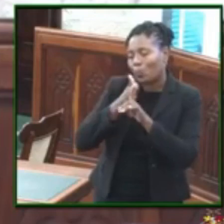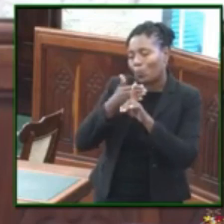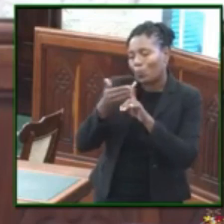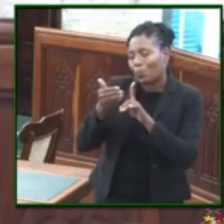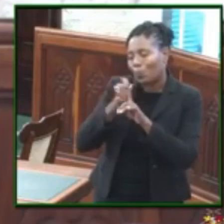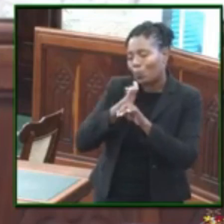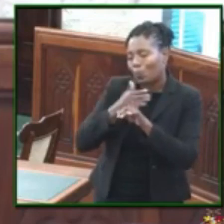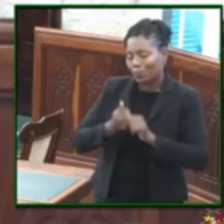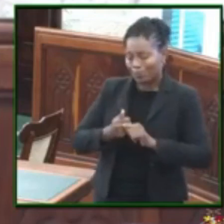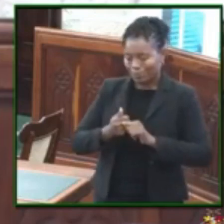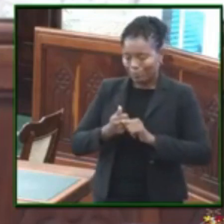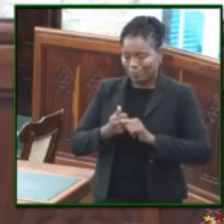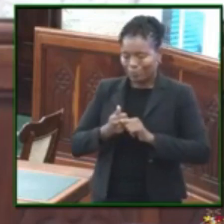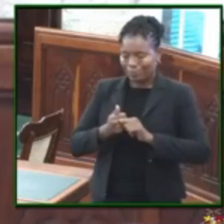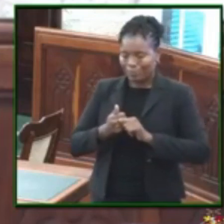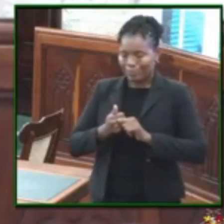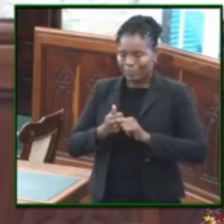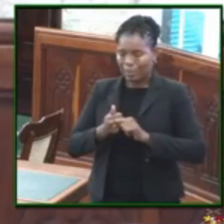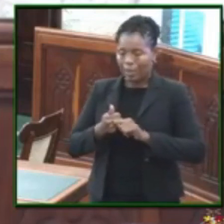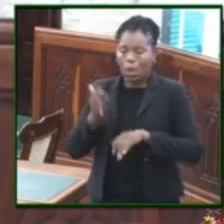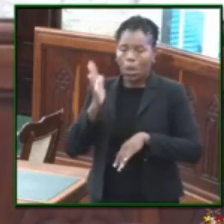touched upon my palate.